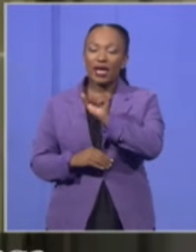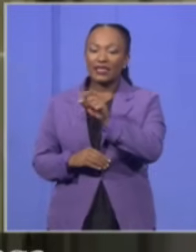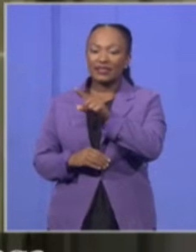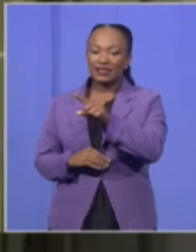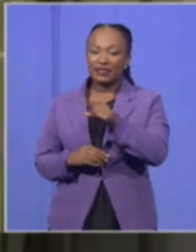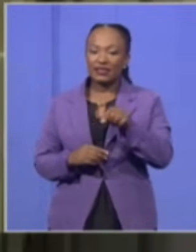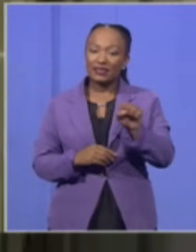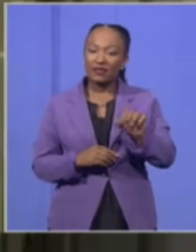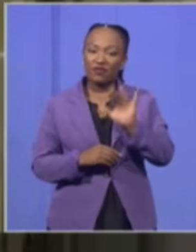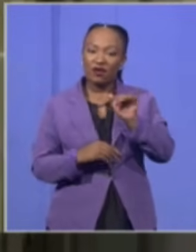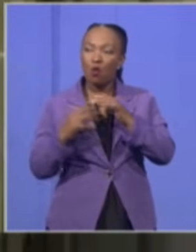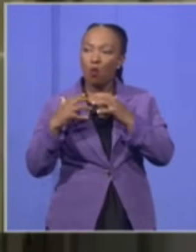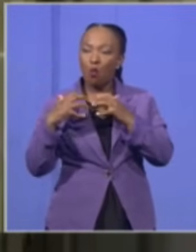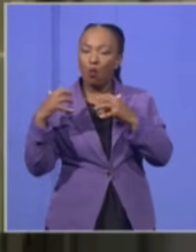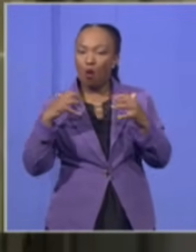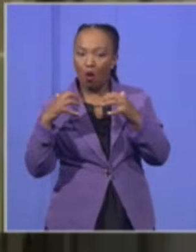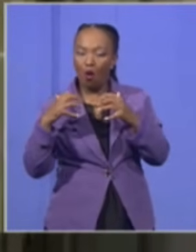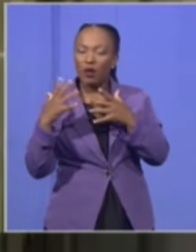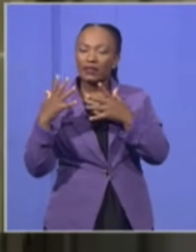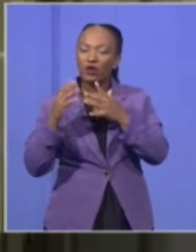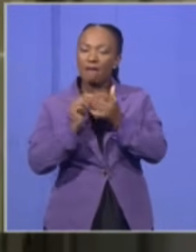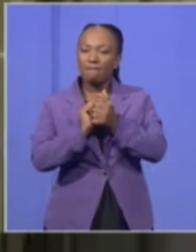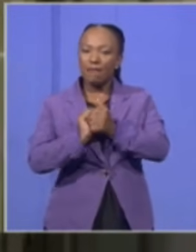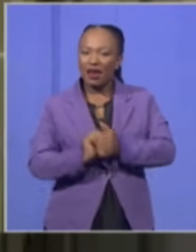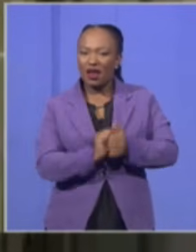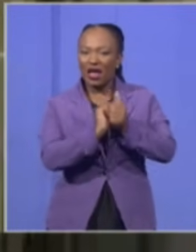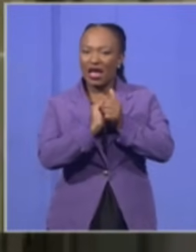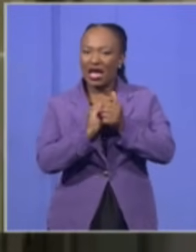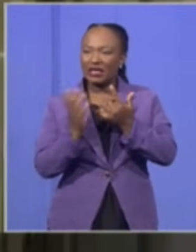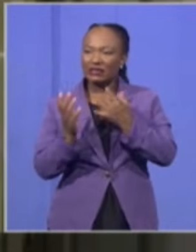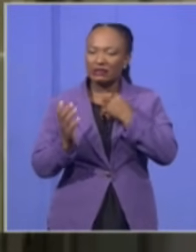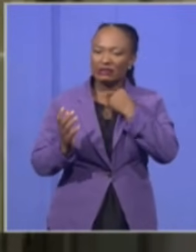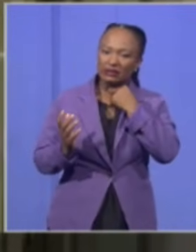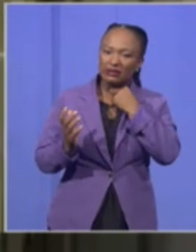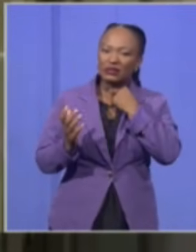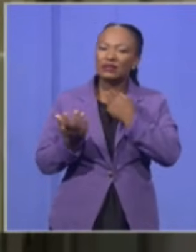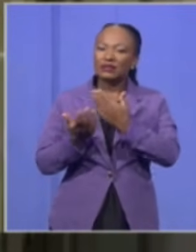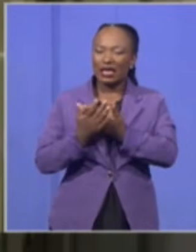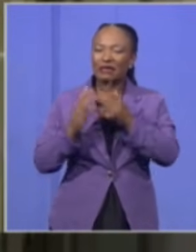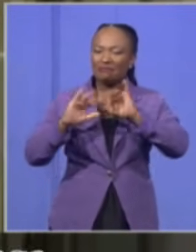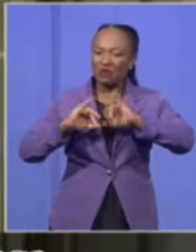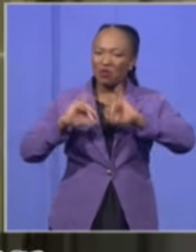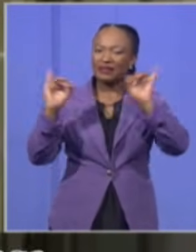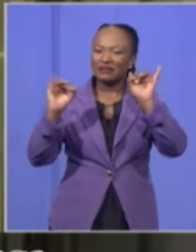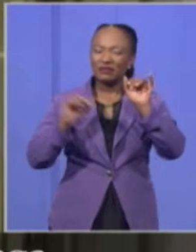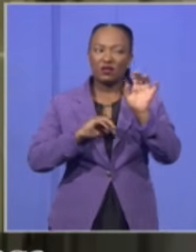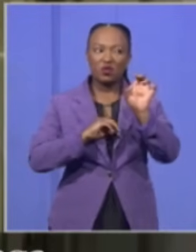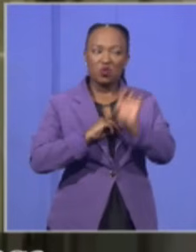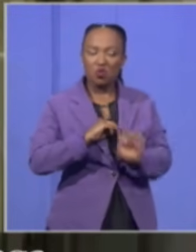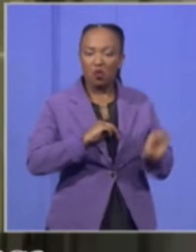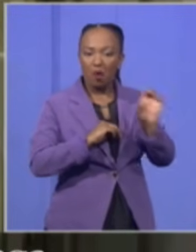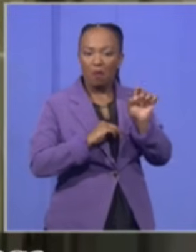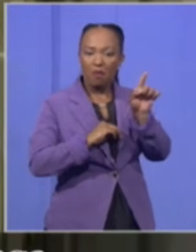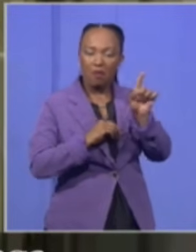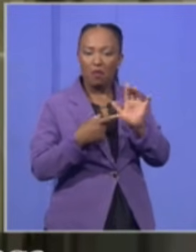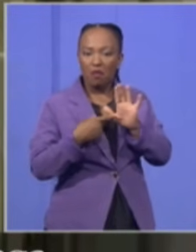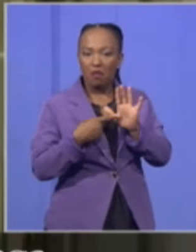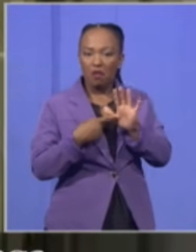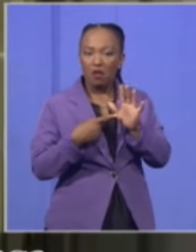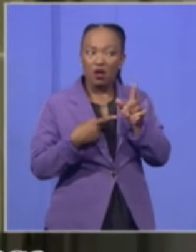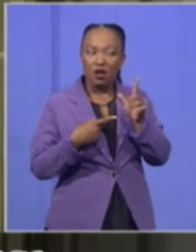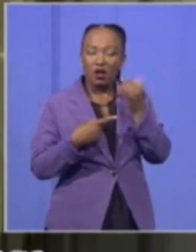trading partners, and it could get worse, particularly if Europe also starts